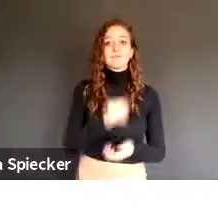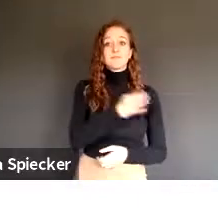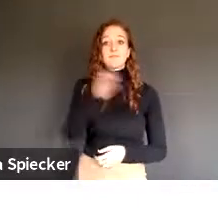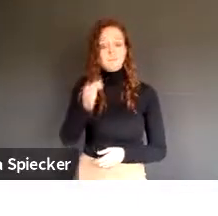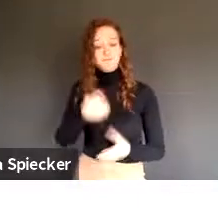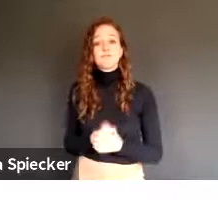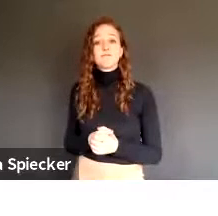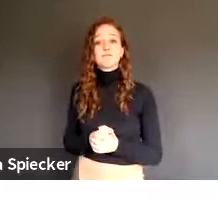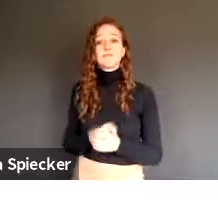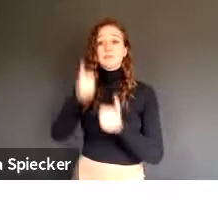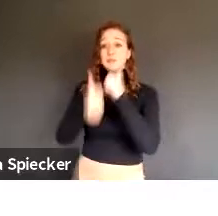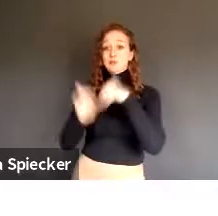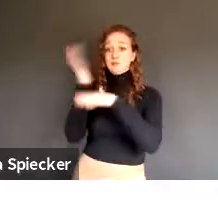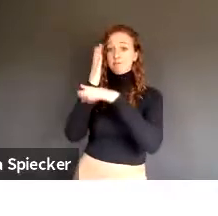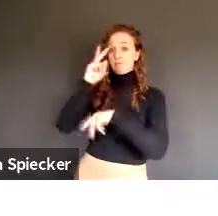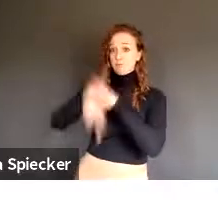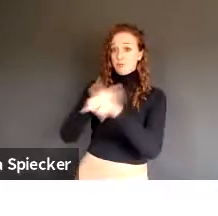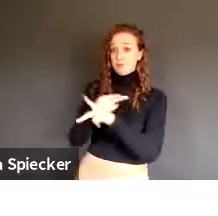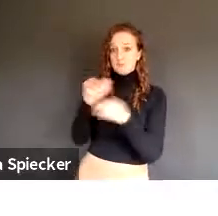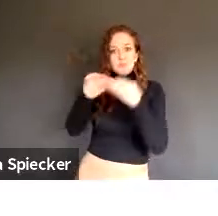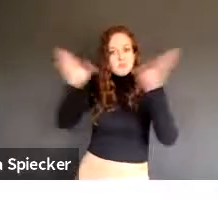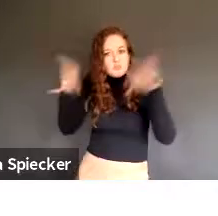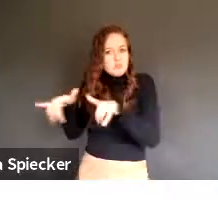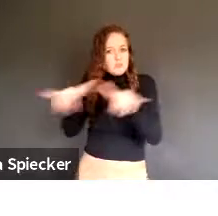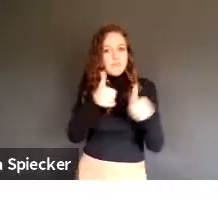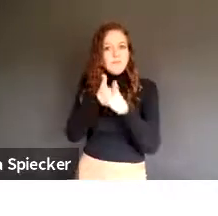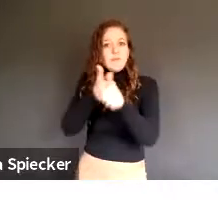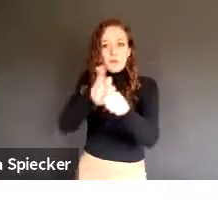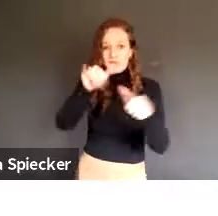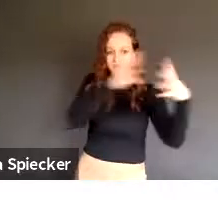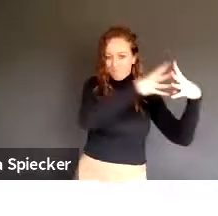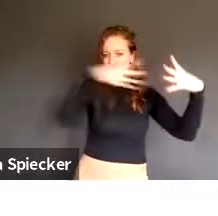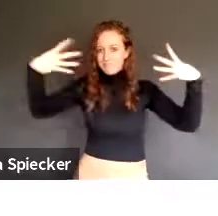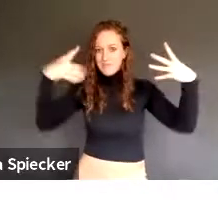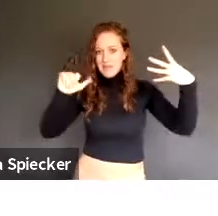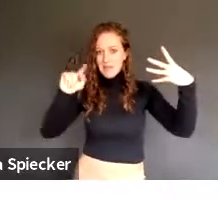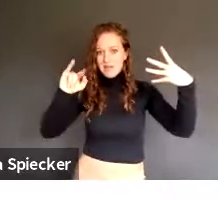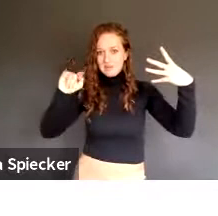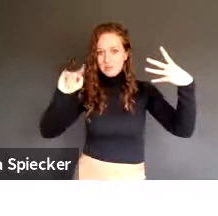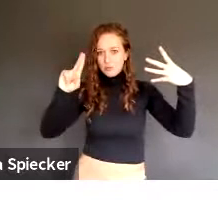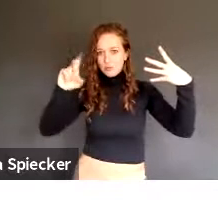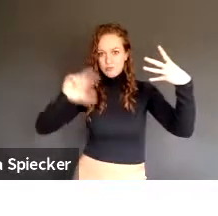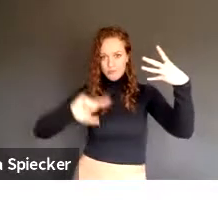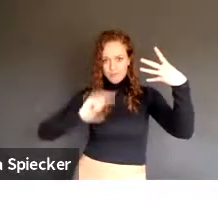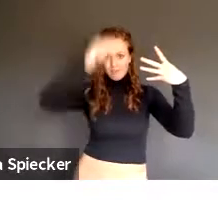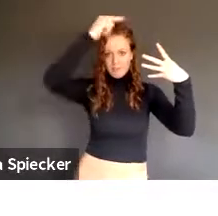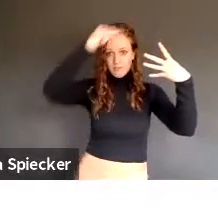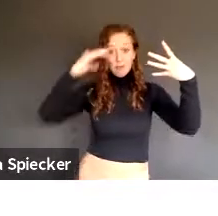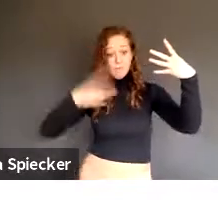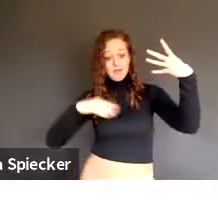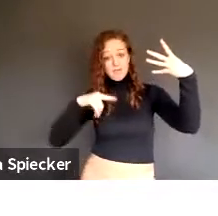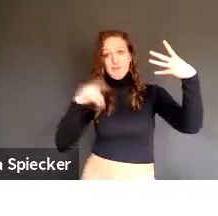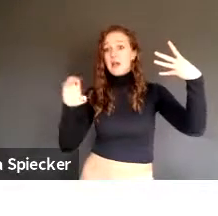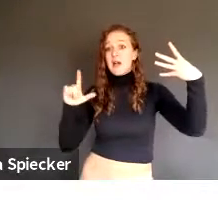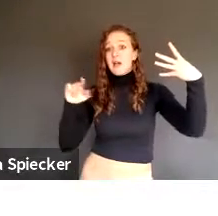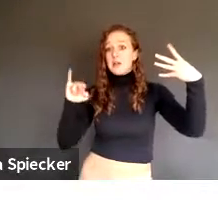generally proportional to the intensity of El Nino events. Each kelp species followed a latitudinal trend, with the negative effects